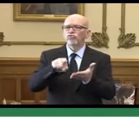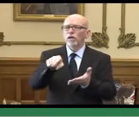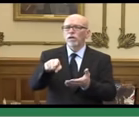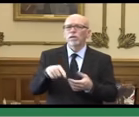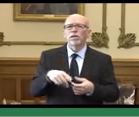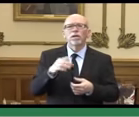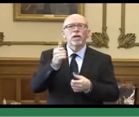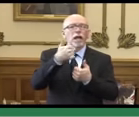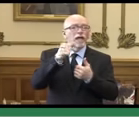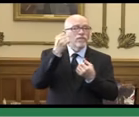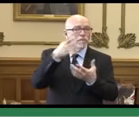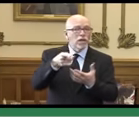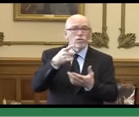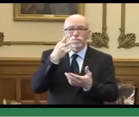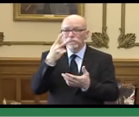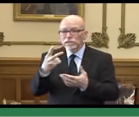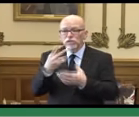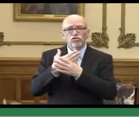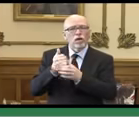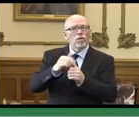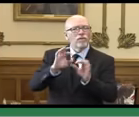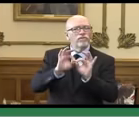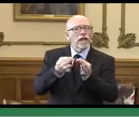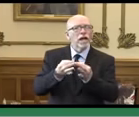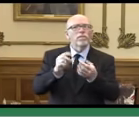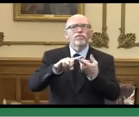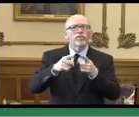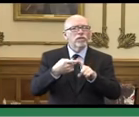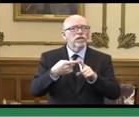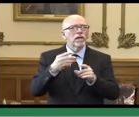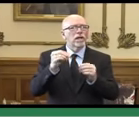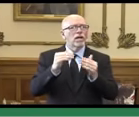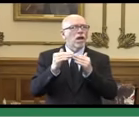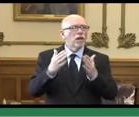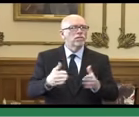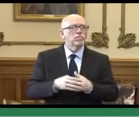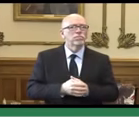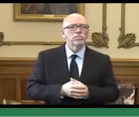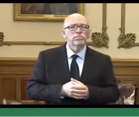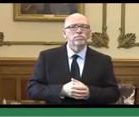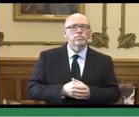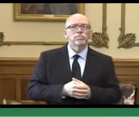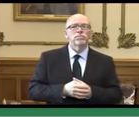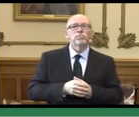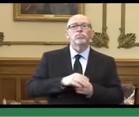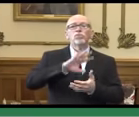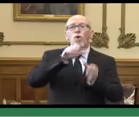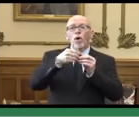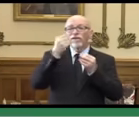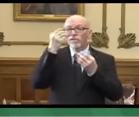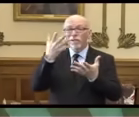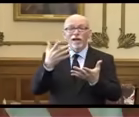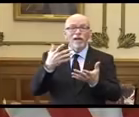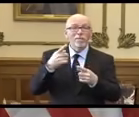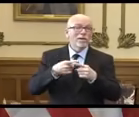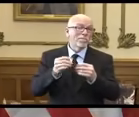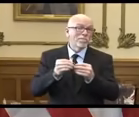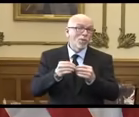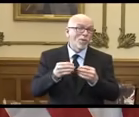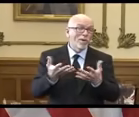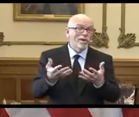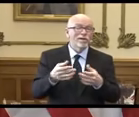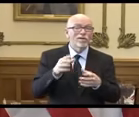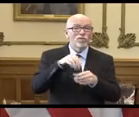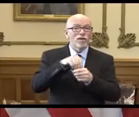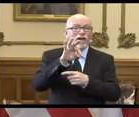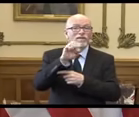the information you will find there with family, friends, and colleagues. All this information and more, including